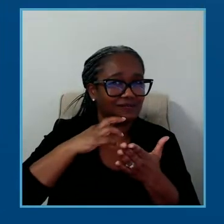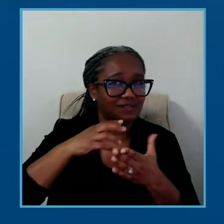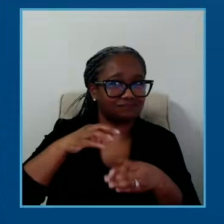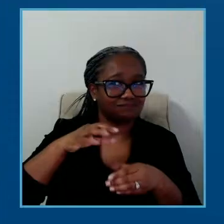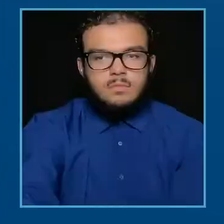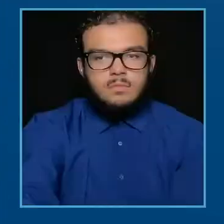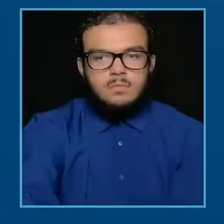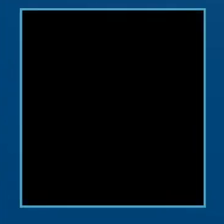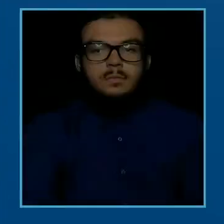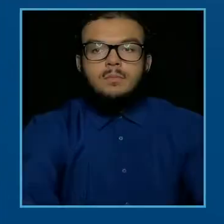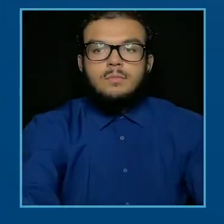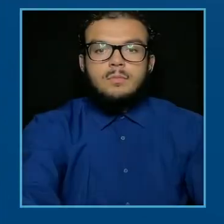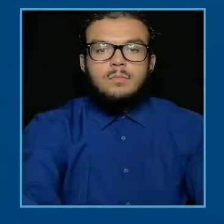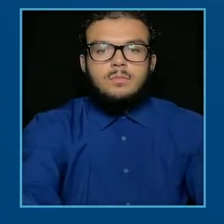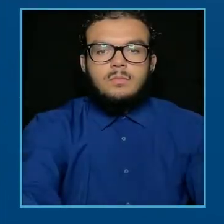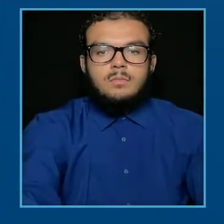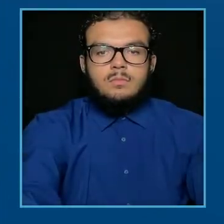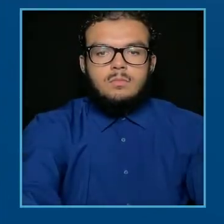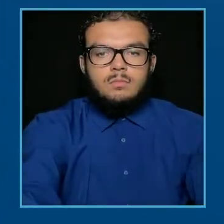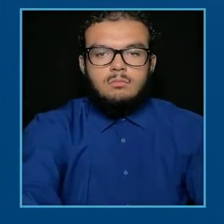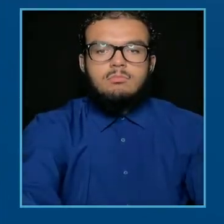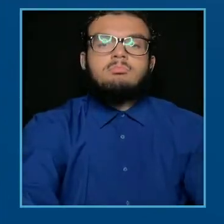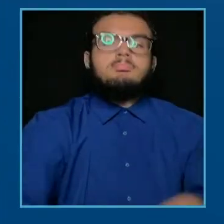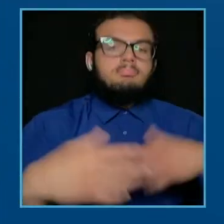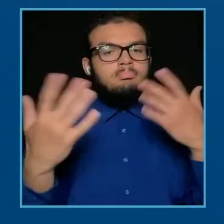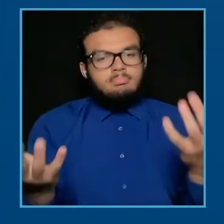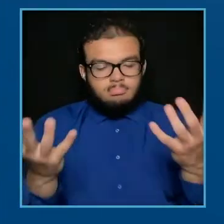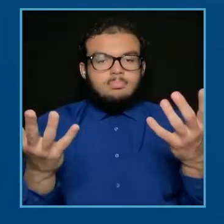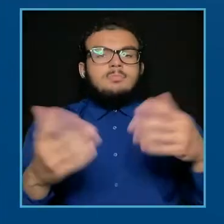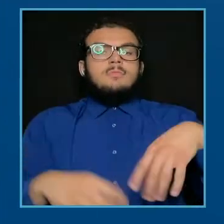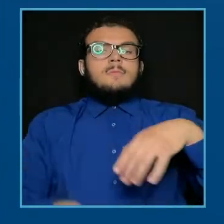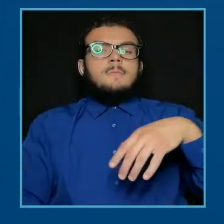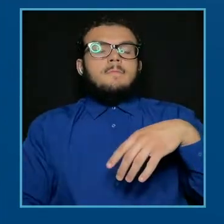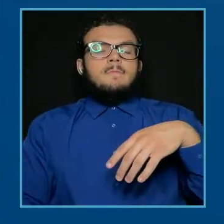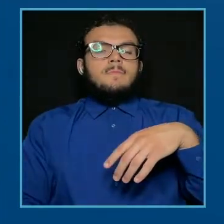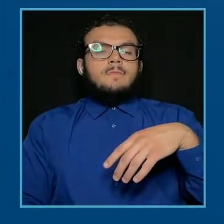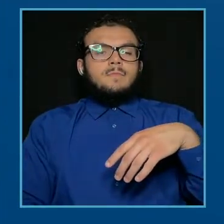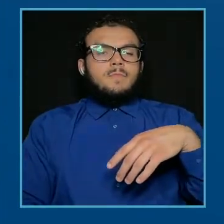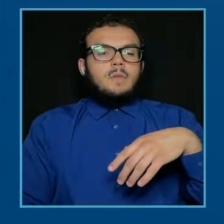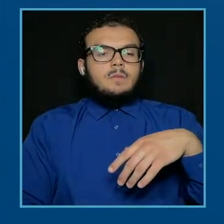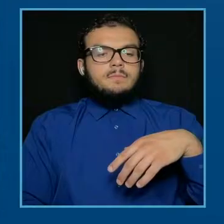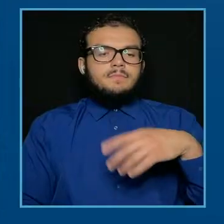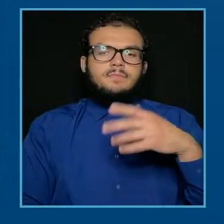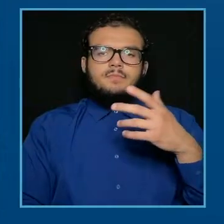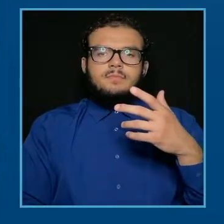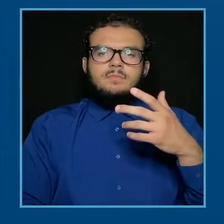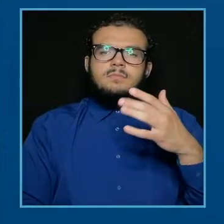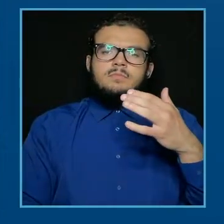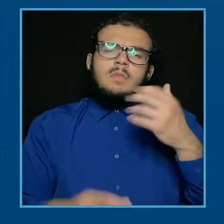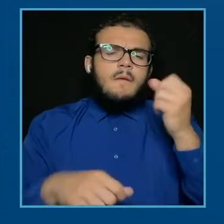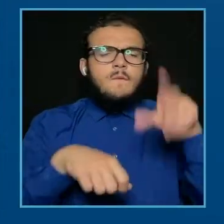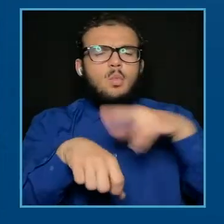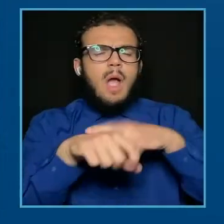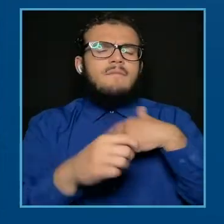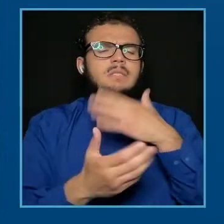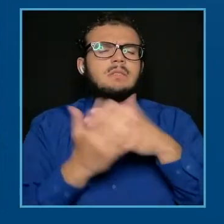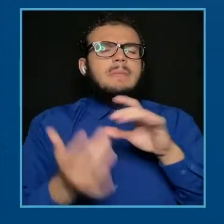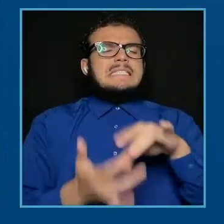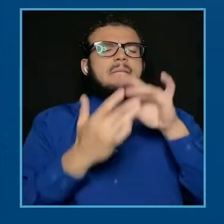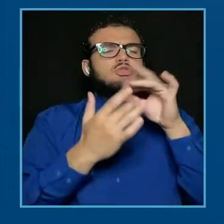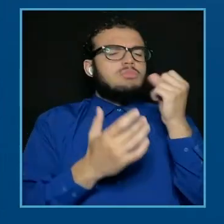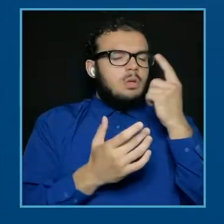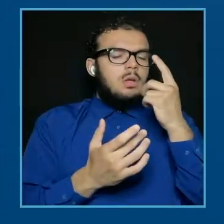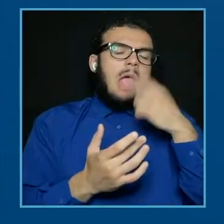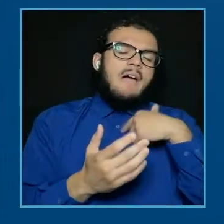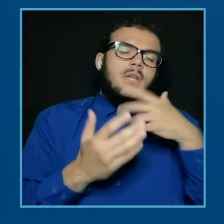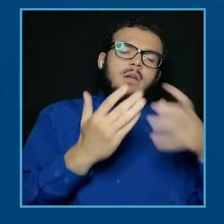So, of course, there are There are, of course, exceptions and exceptions to exceptions in